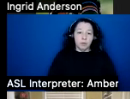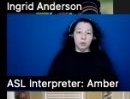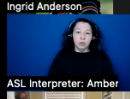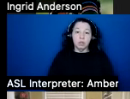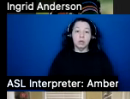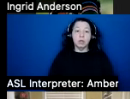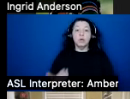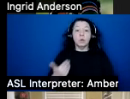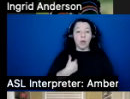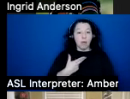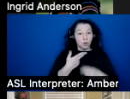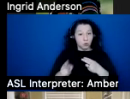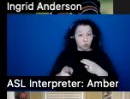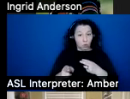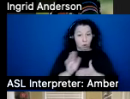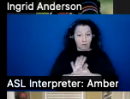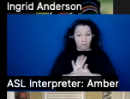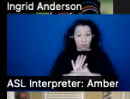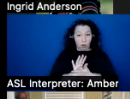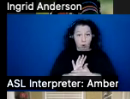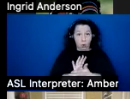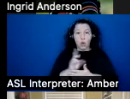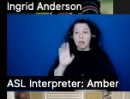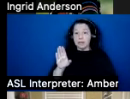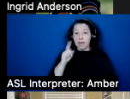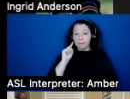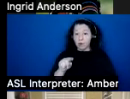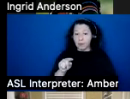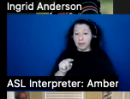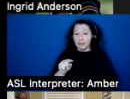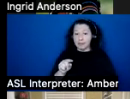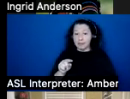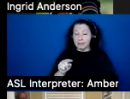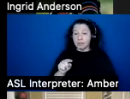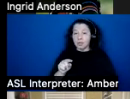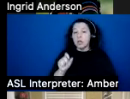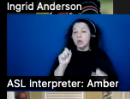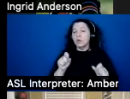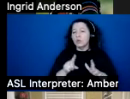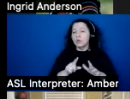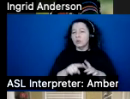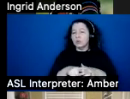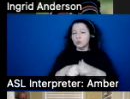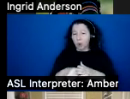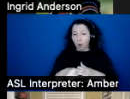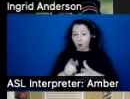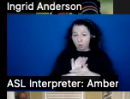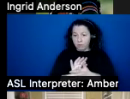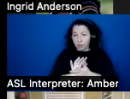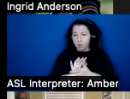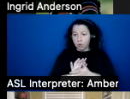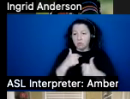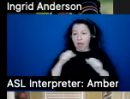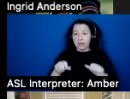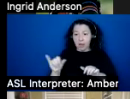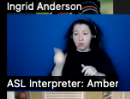So we have a short video, and Deb, on this one, if you can open it, I can too if you want,